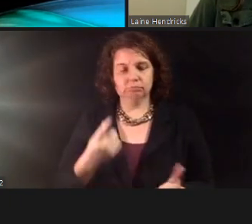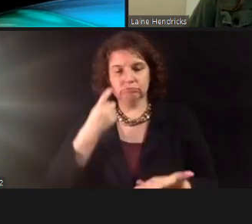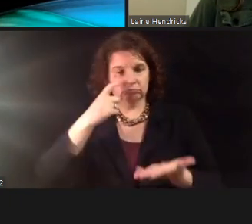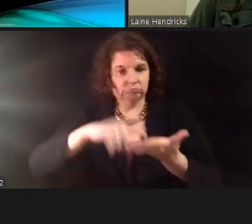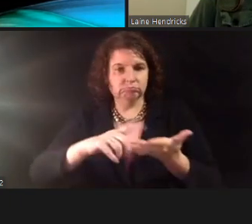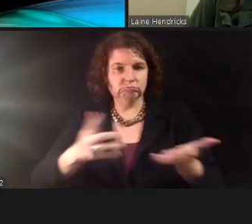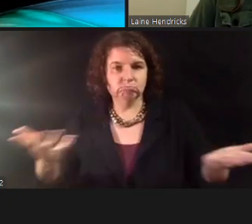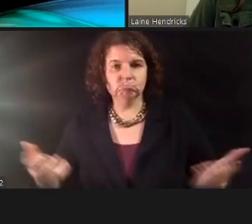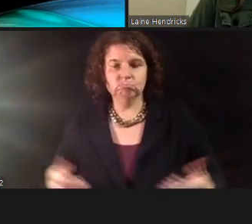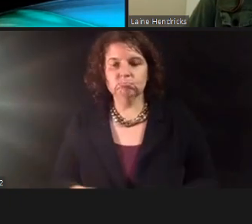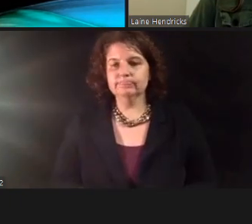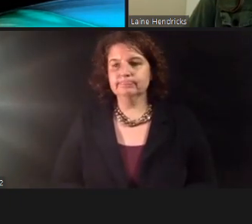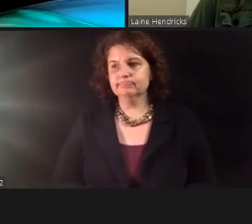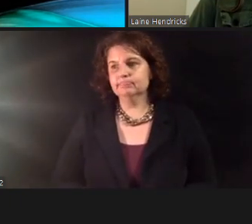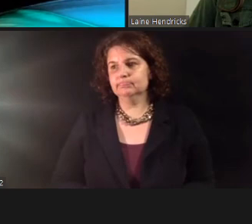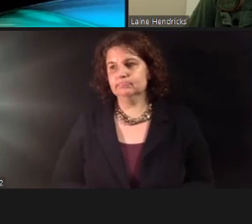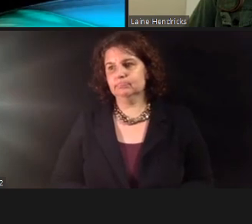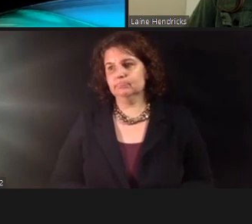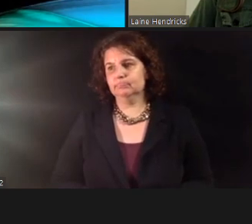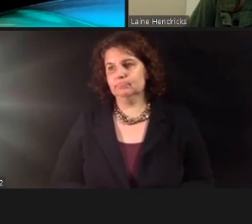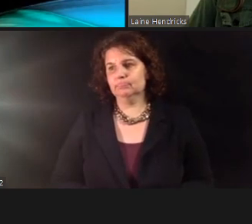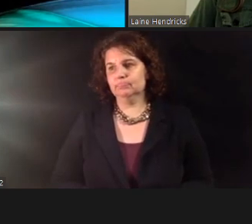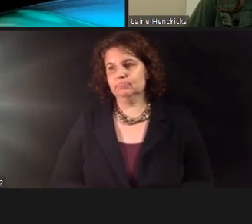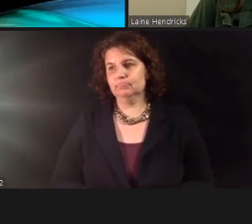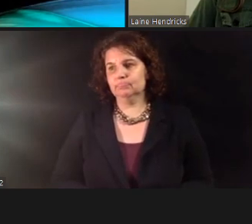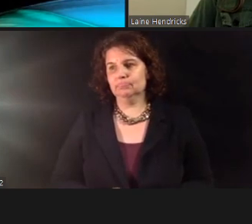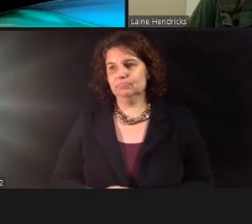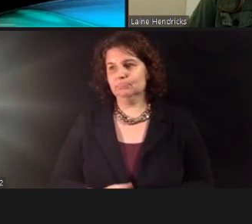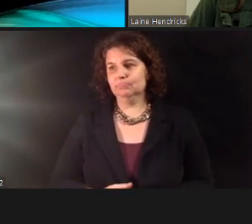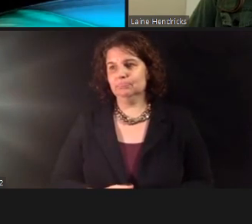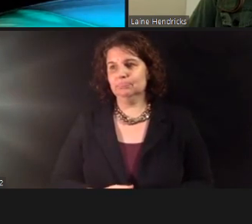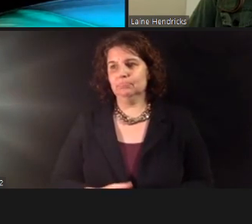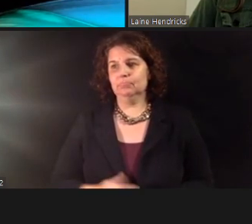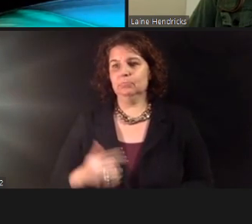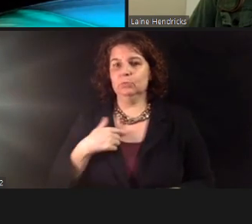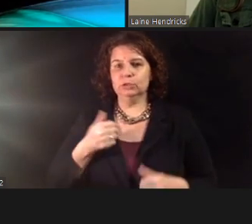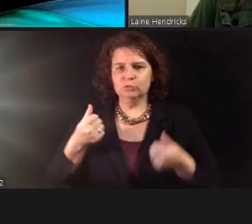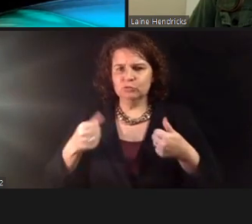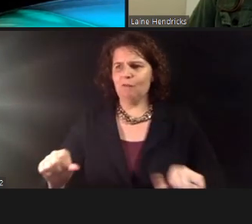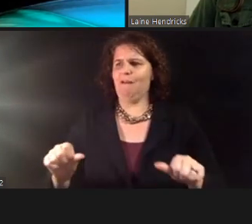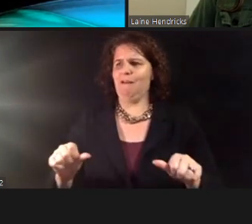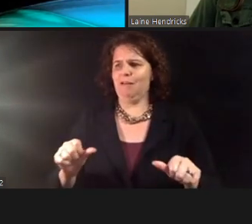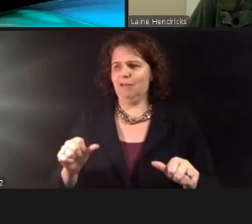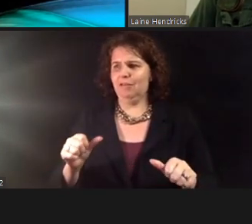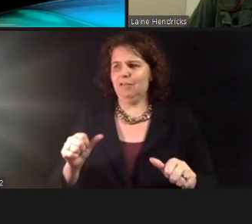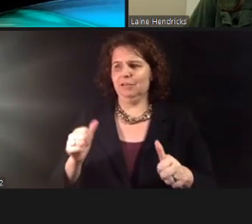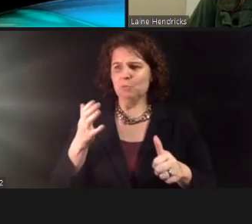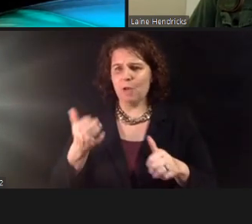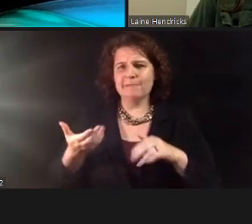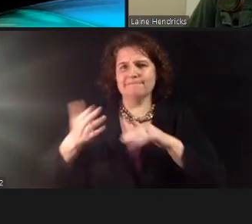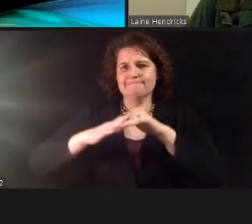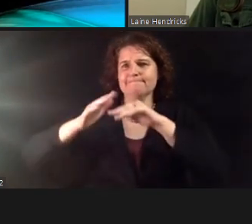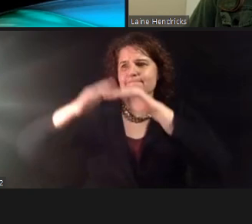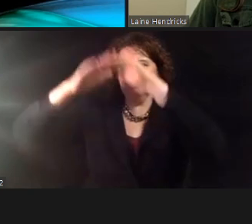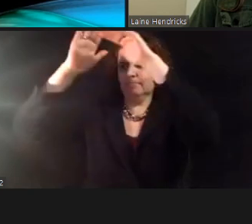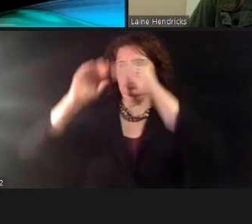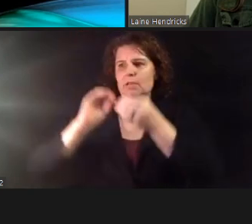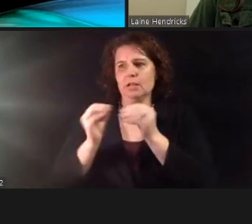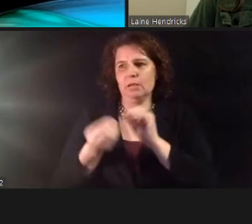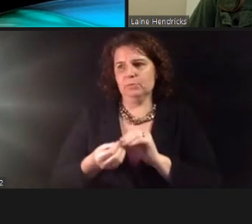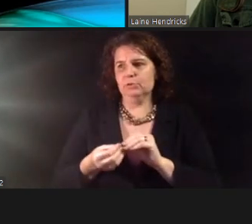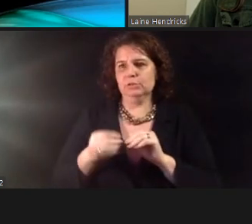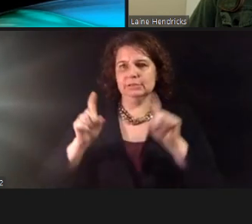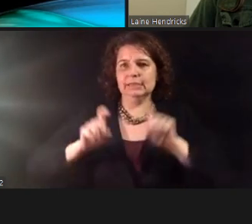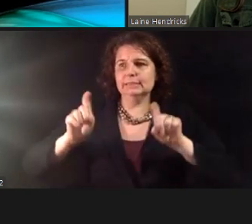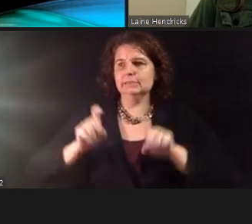through testing. And despite all of our efforts, we have some of the highest testing rates of any county, and have invested